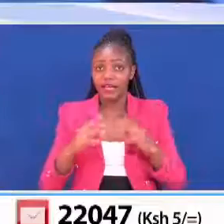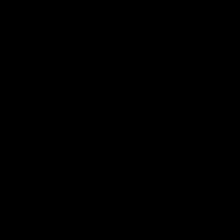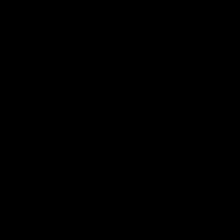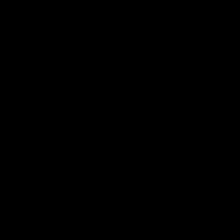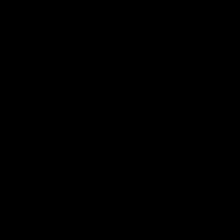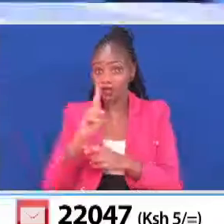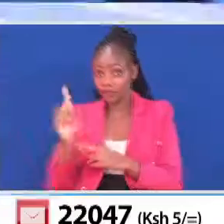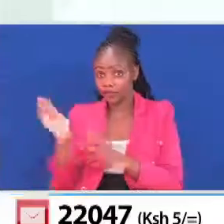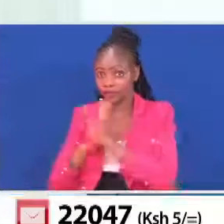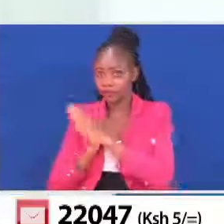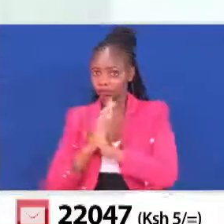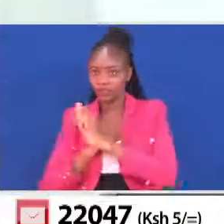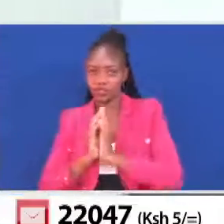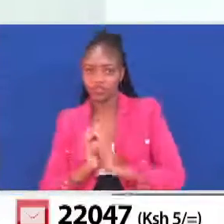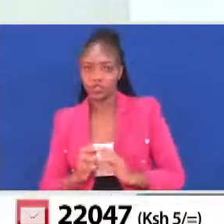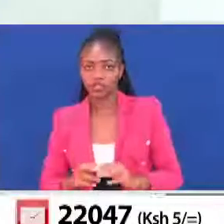Mohammed.